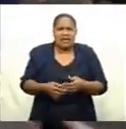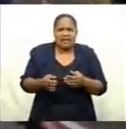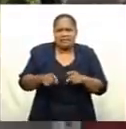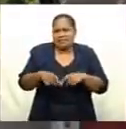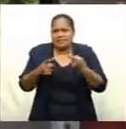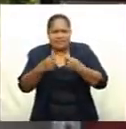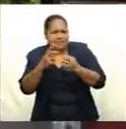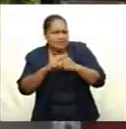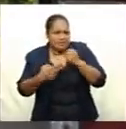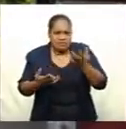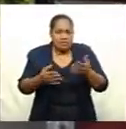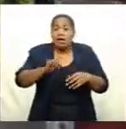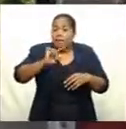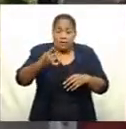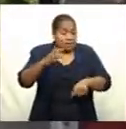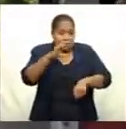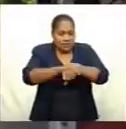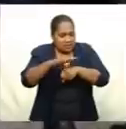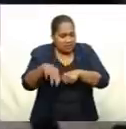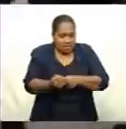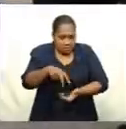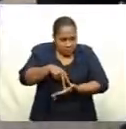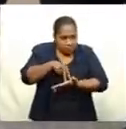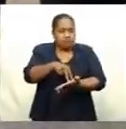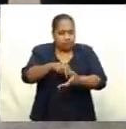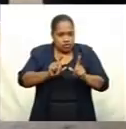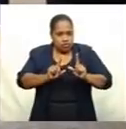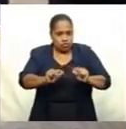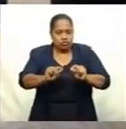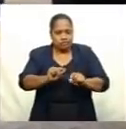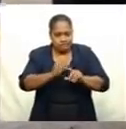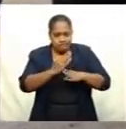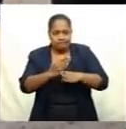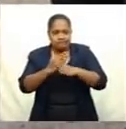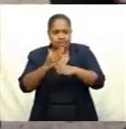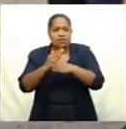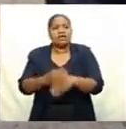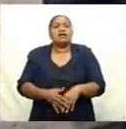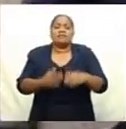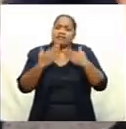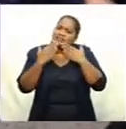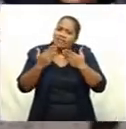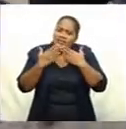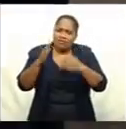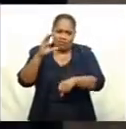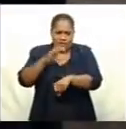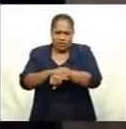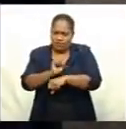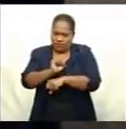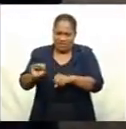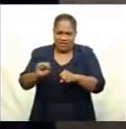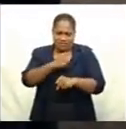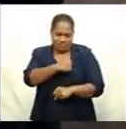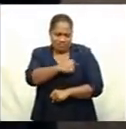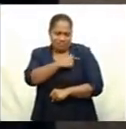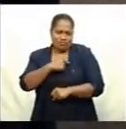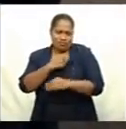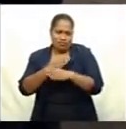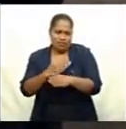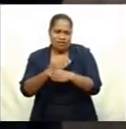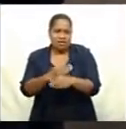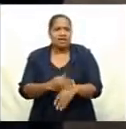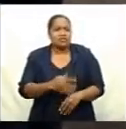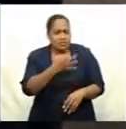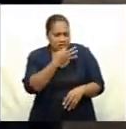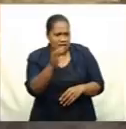work. The minister met officers yesterday to personally acknowledge their service and sacrifice. Seruiratu urged officers to observe all